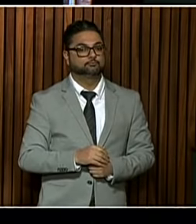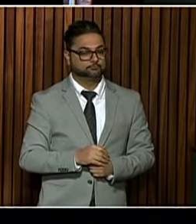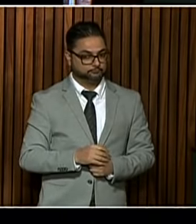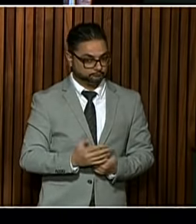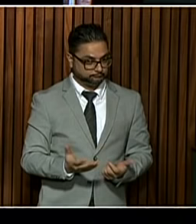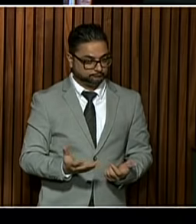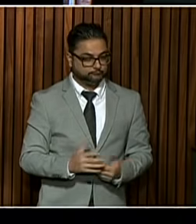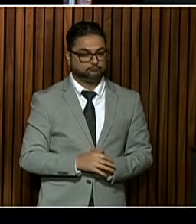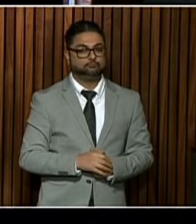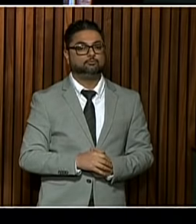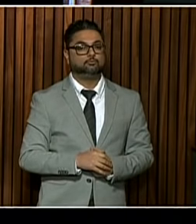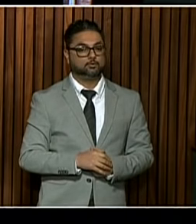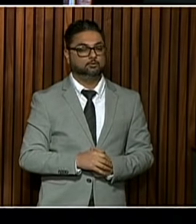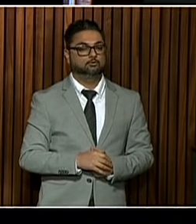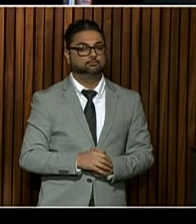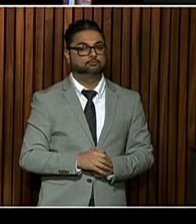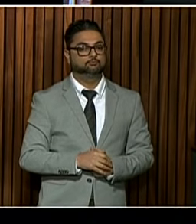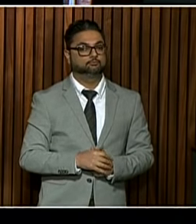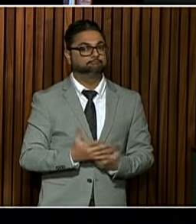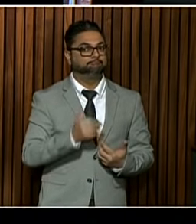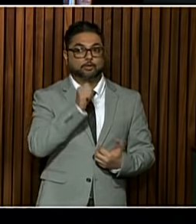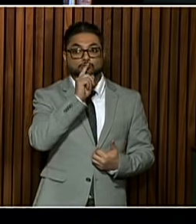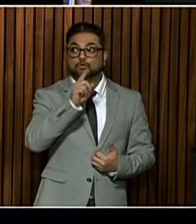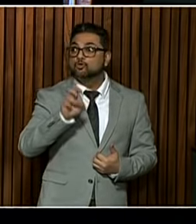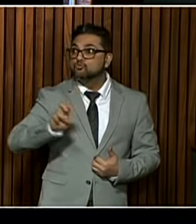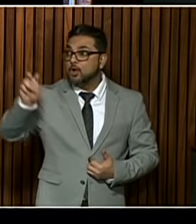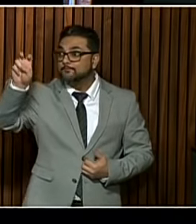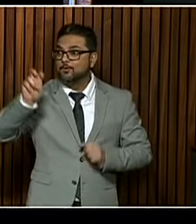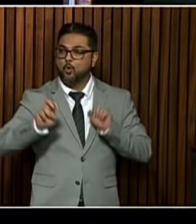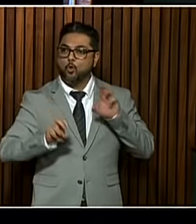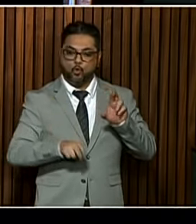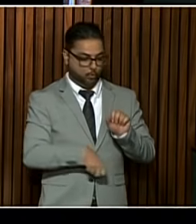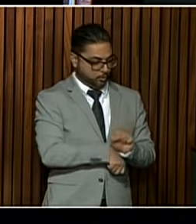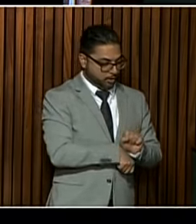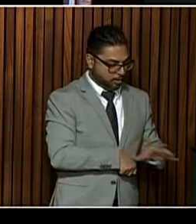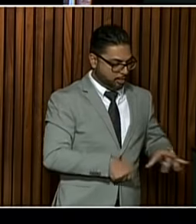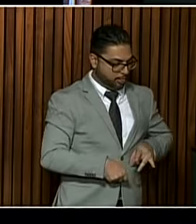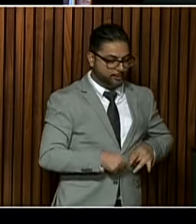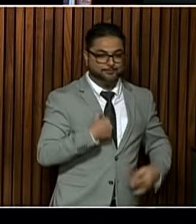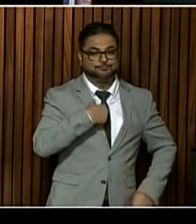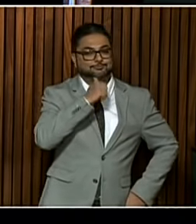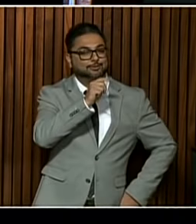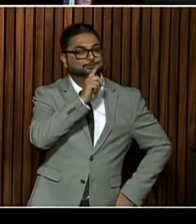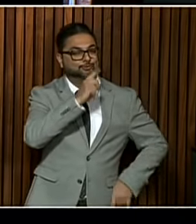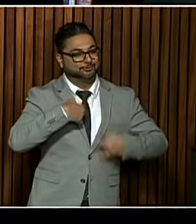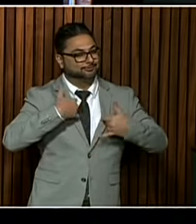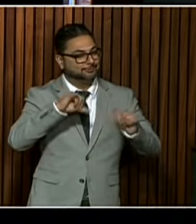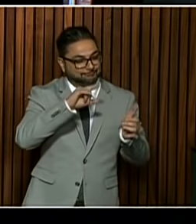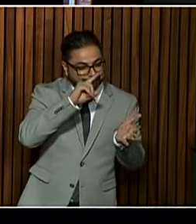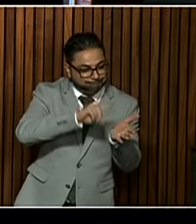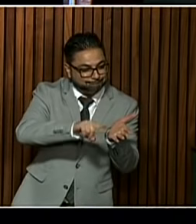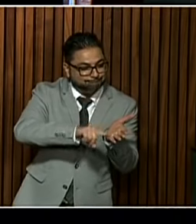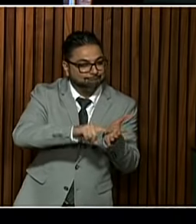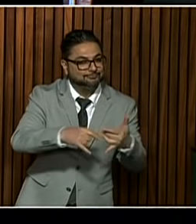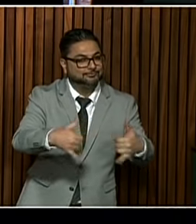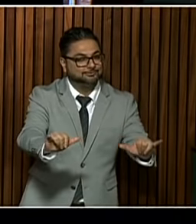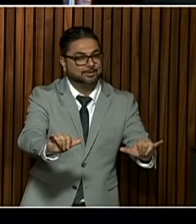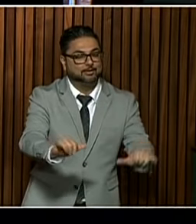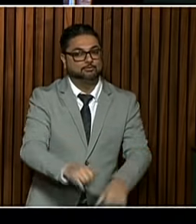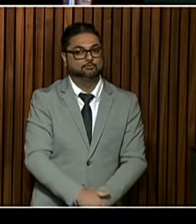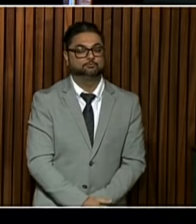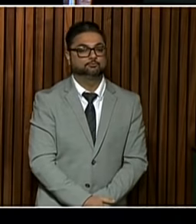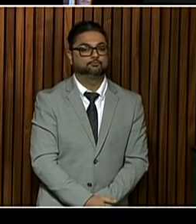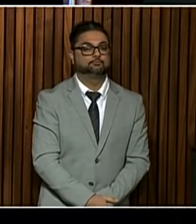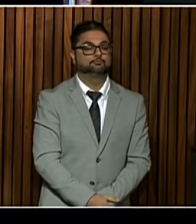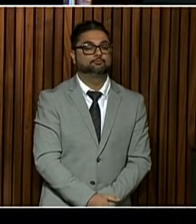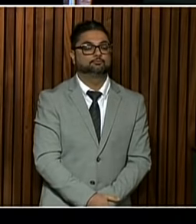question. Hi, my question functions sort of as a follow-up to Rob. Is when you get maybe slightly